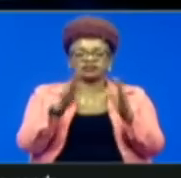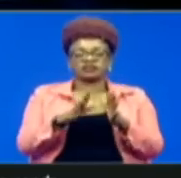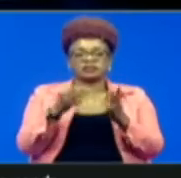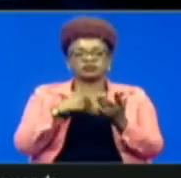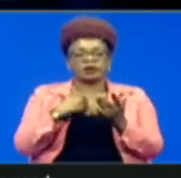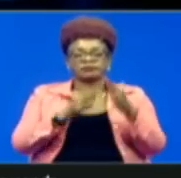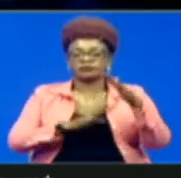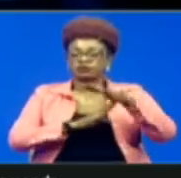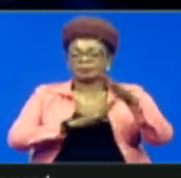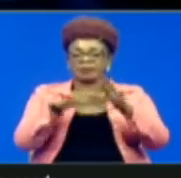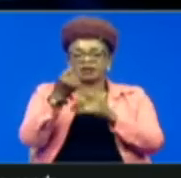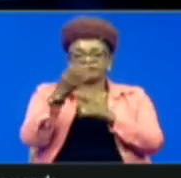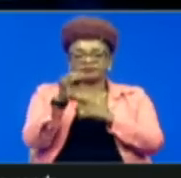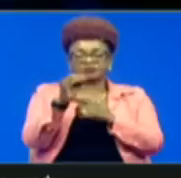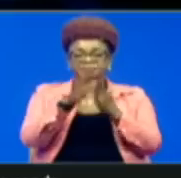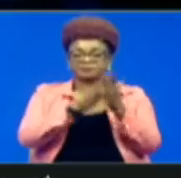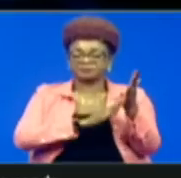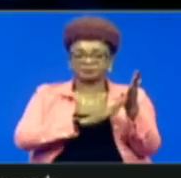top 50 list.